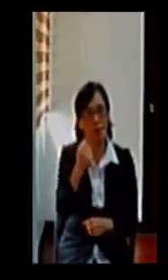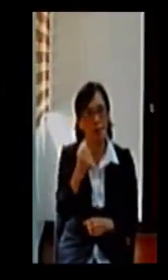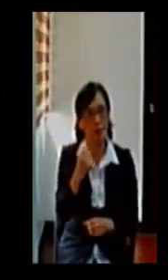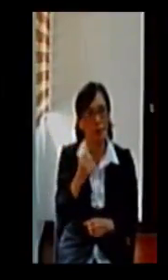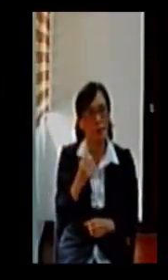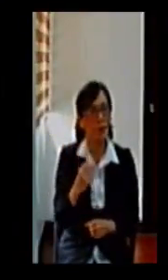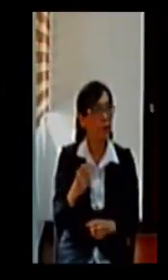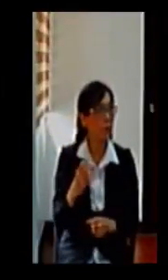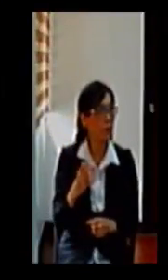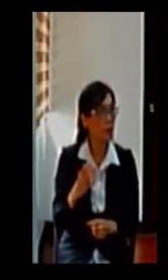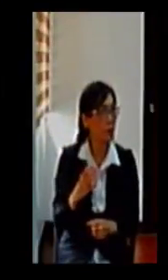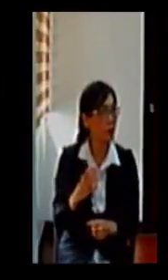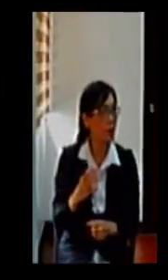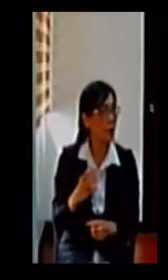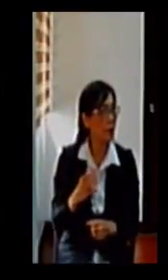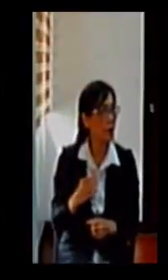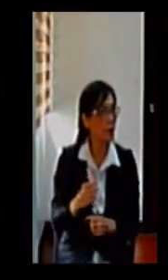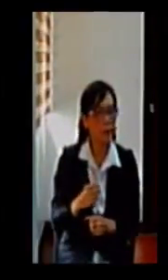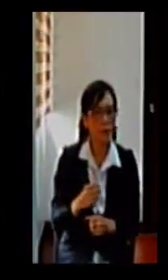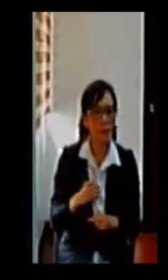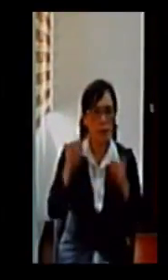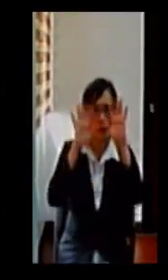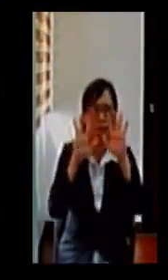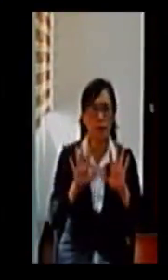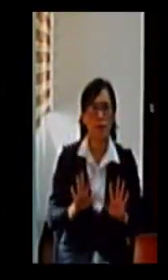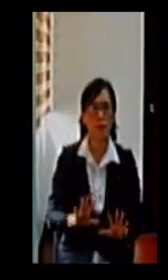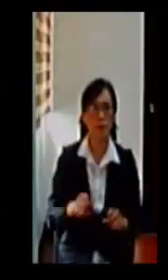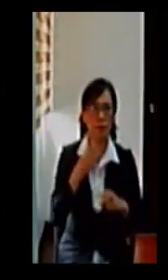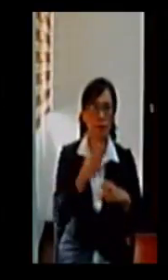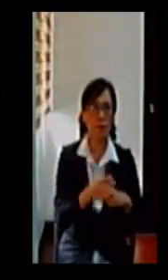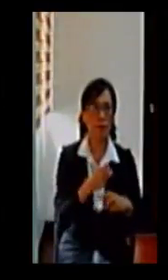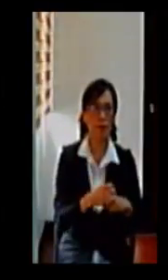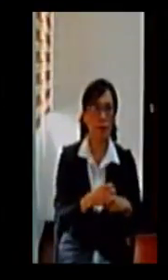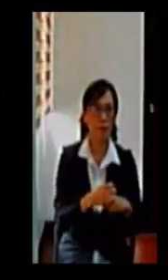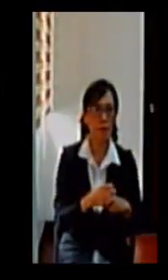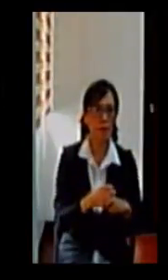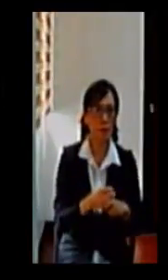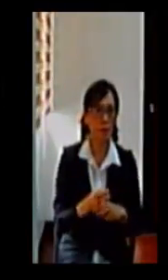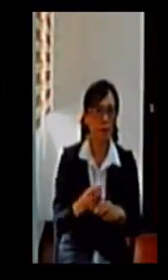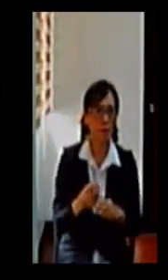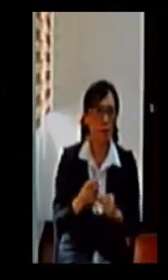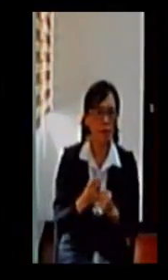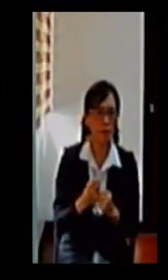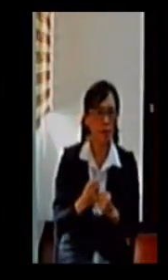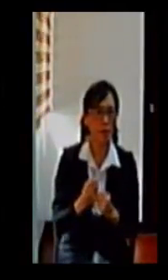this point, you know, it should be really raining hard, but you know, it comes and goes.